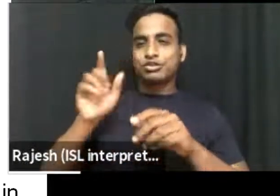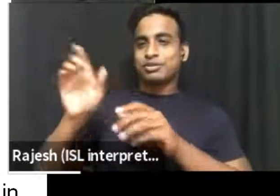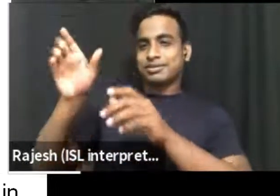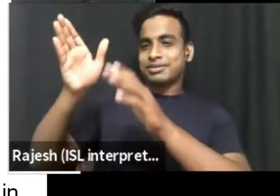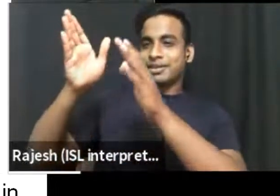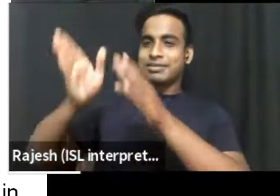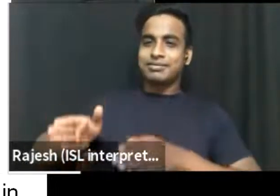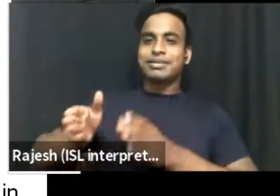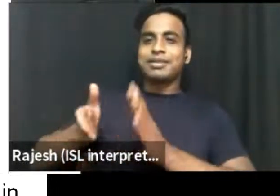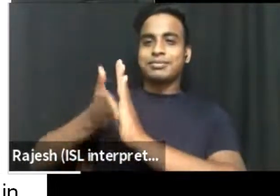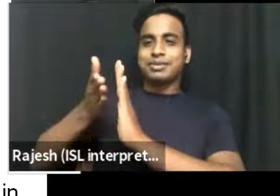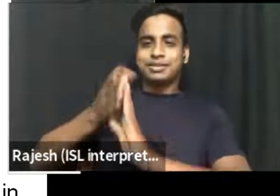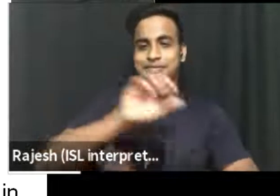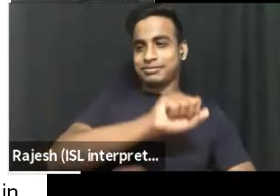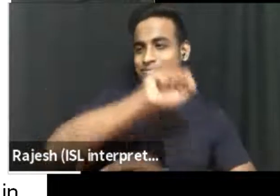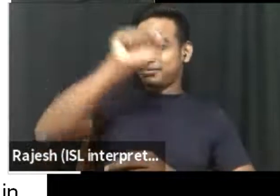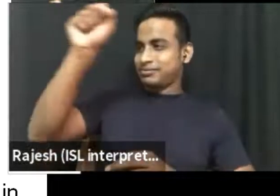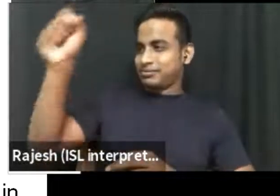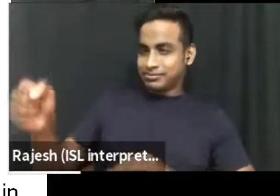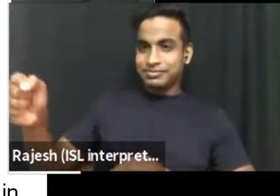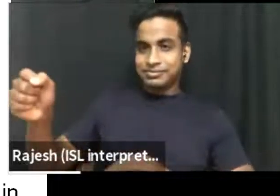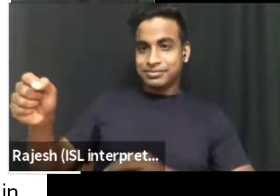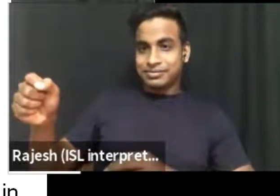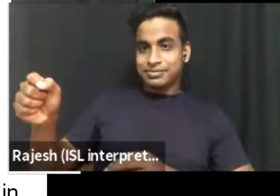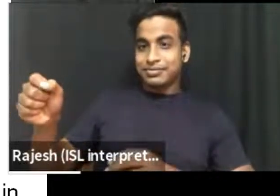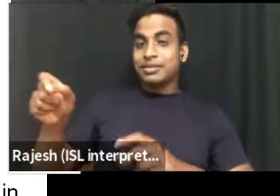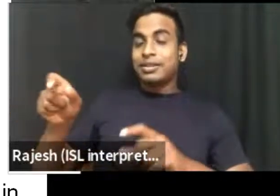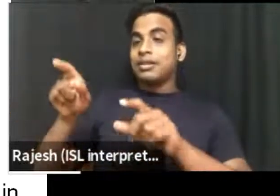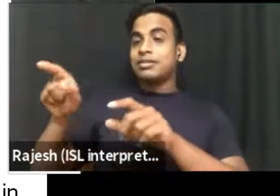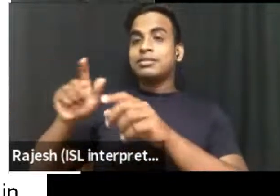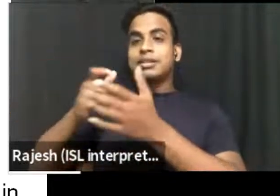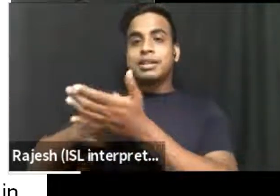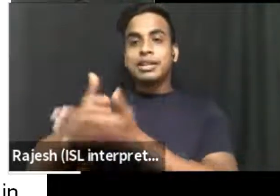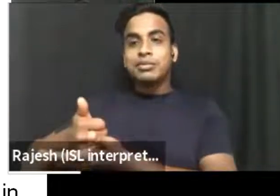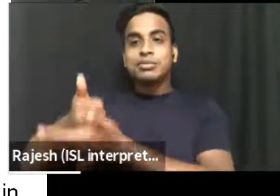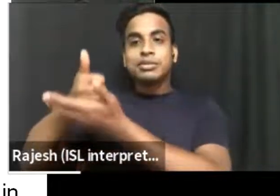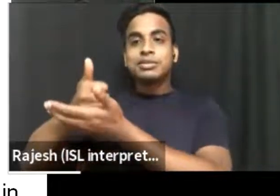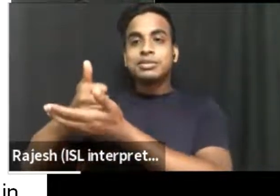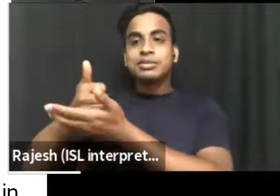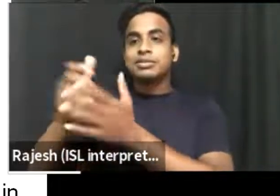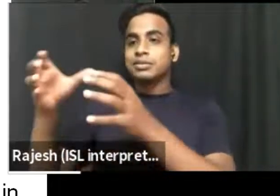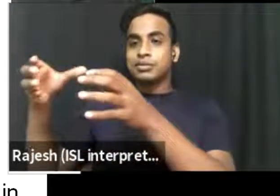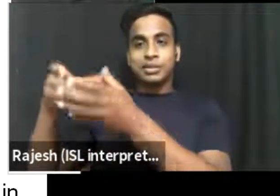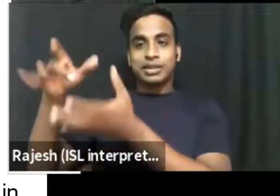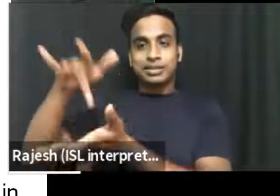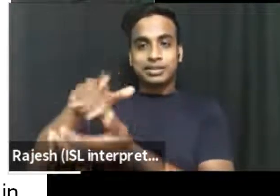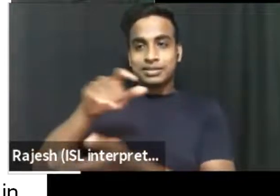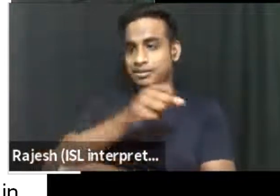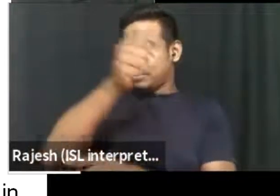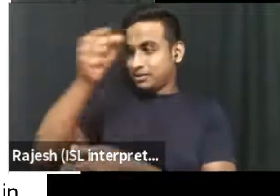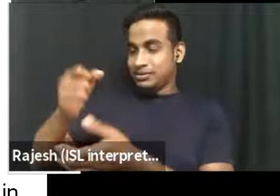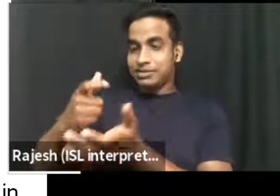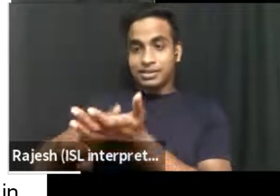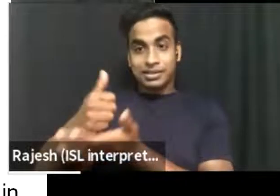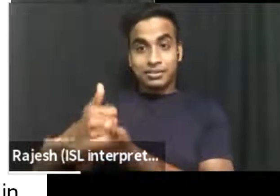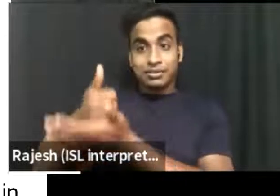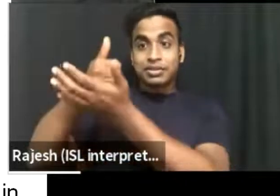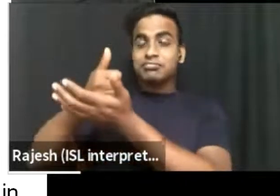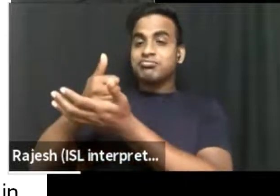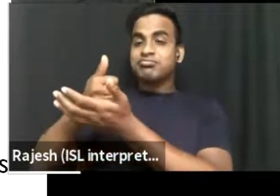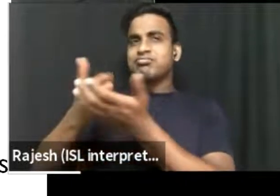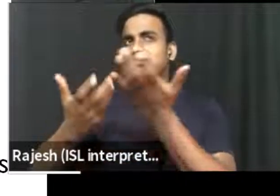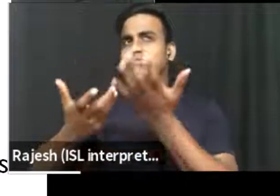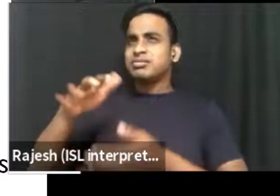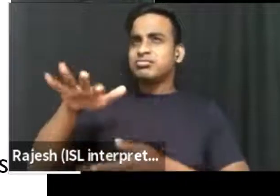very, very short term and it cannot be a solution. How do we promote CBR as a strategy? So definitely we are going